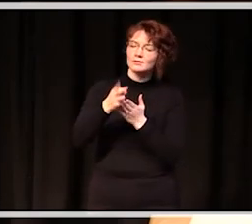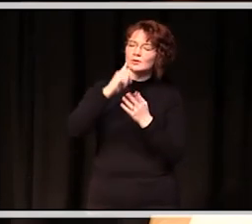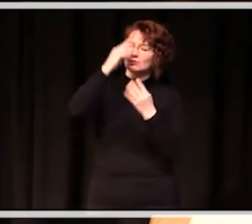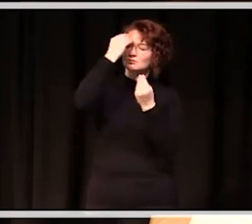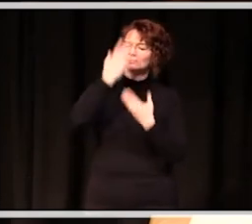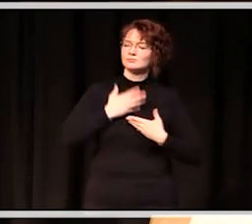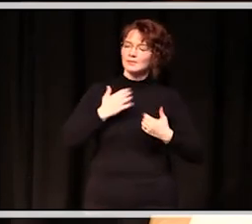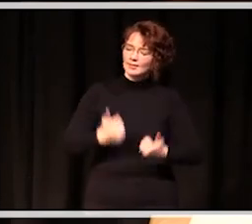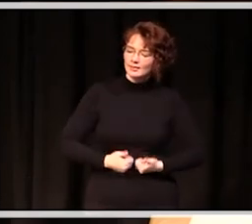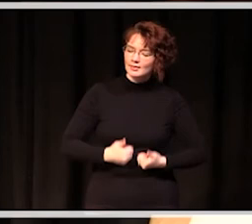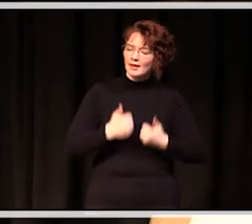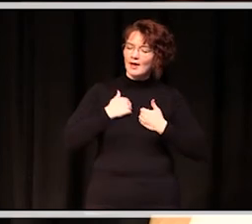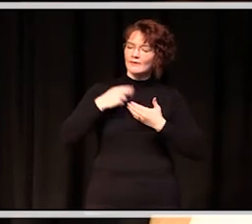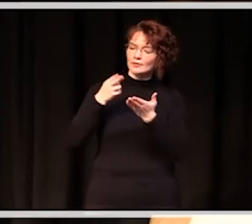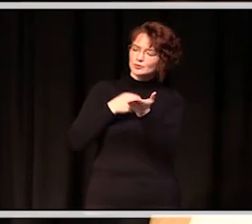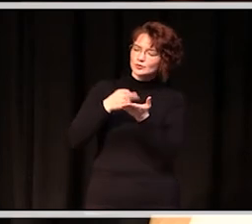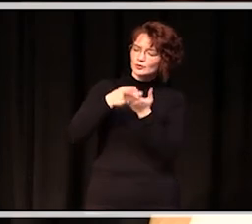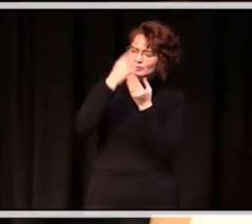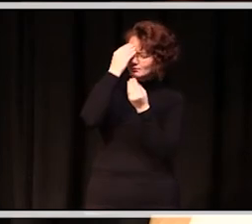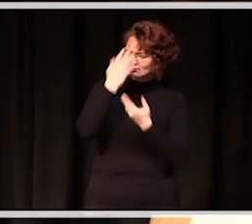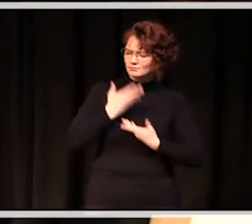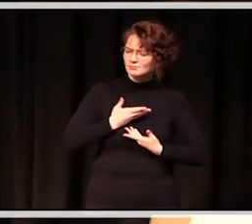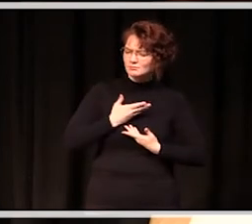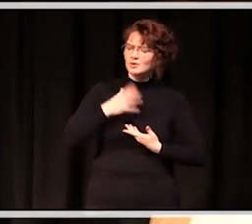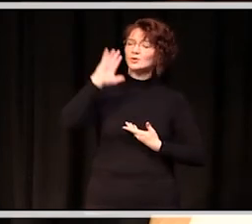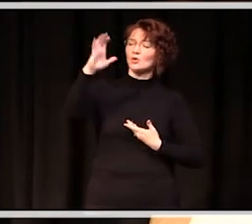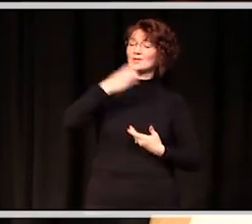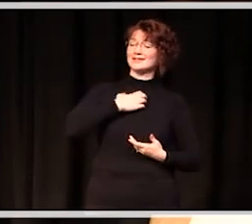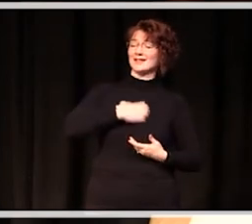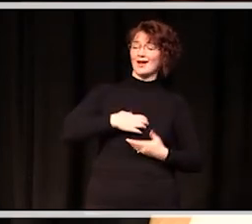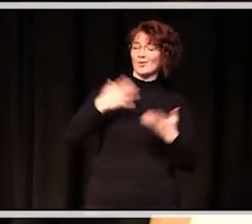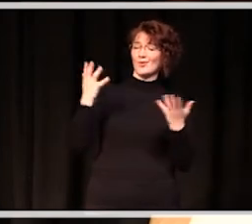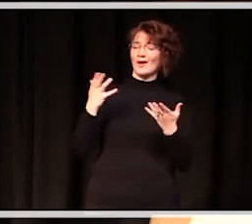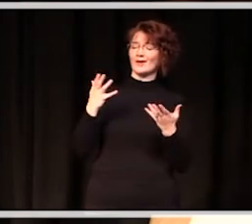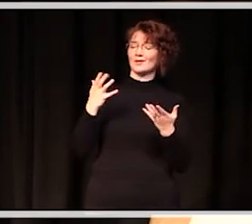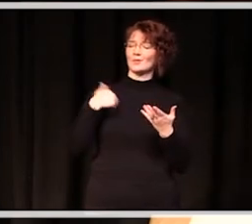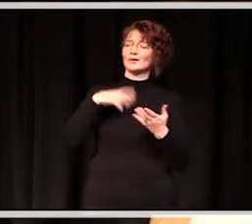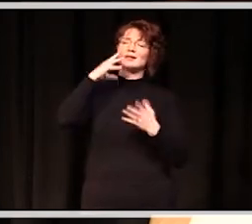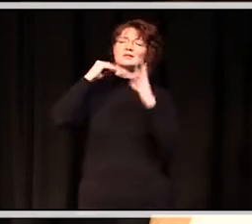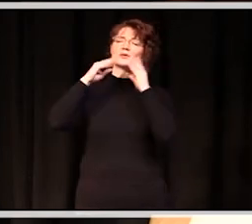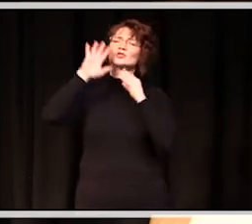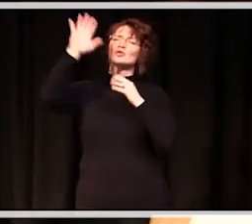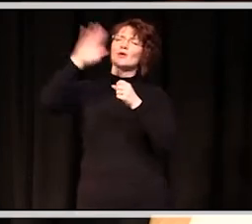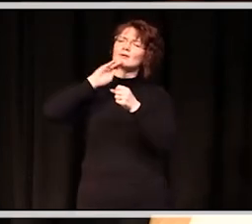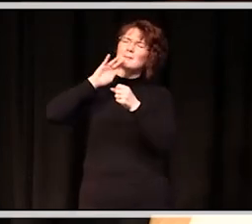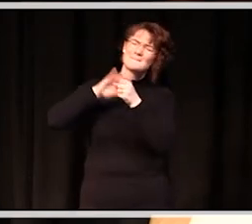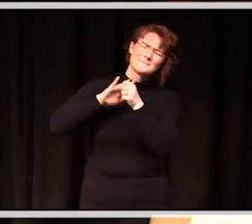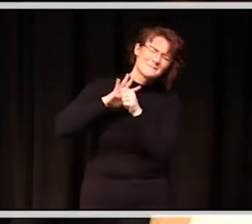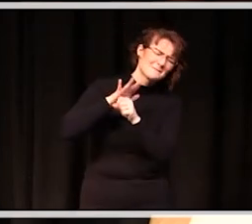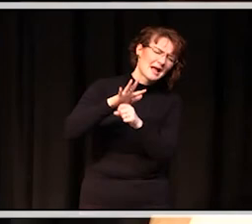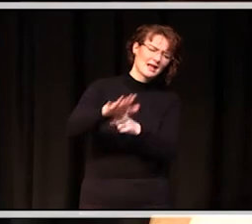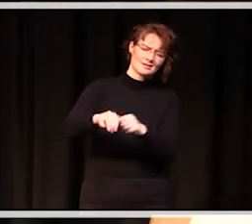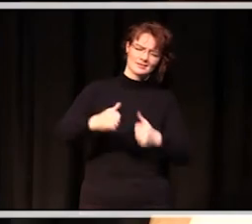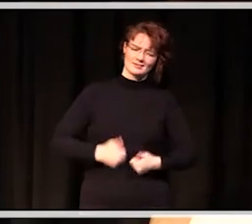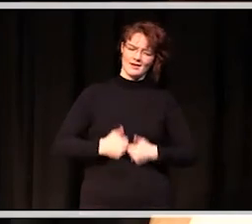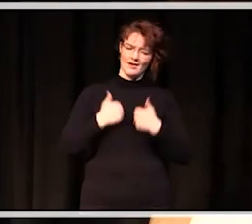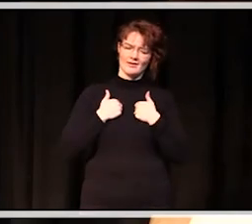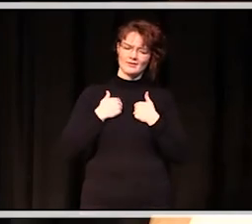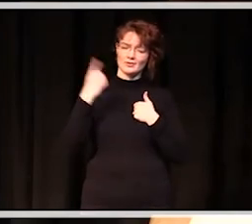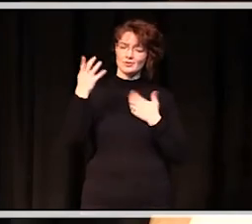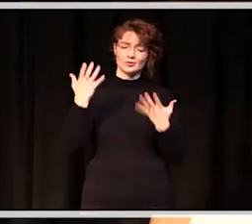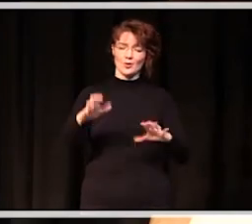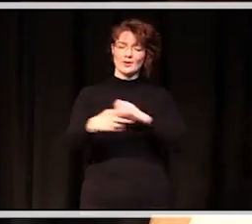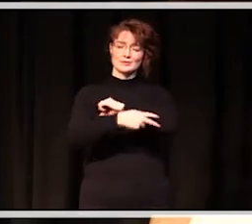of life and truth to us. And that your desire for us is that we might experience the abundant life. You don't want to steal from